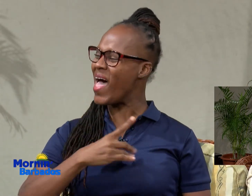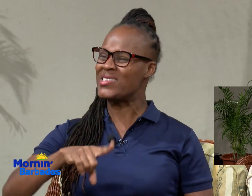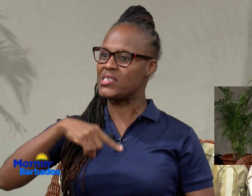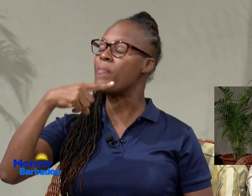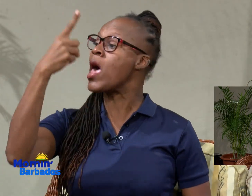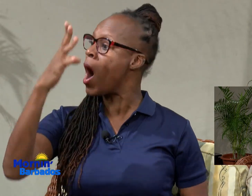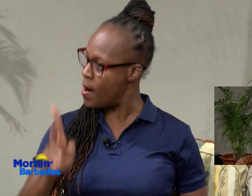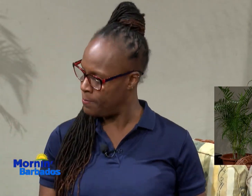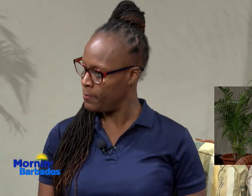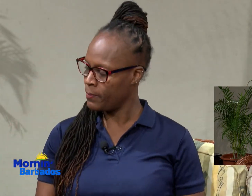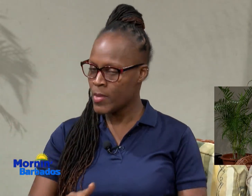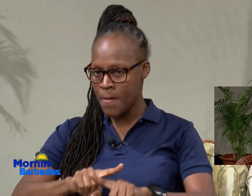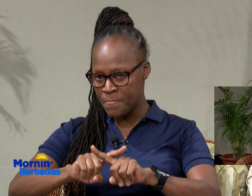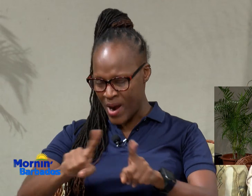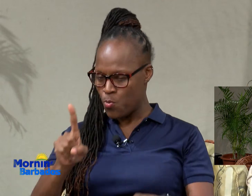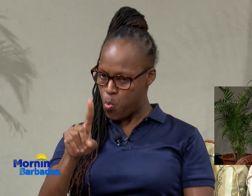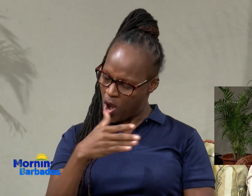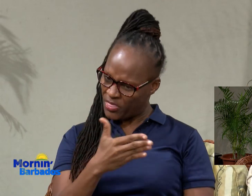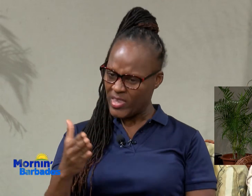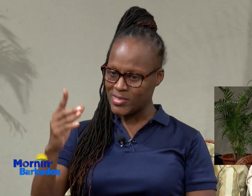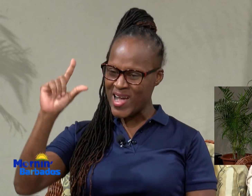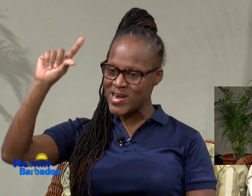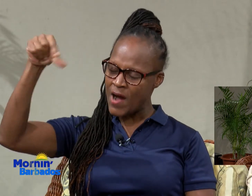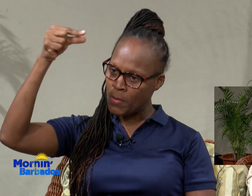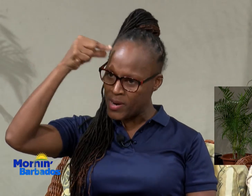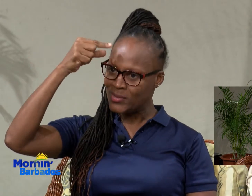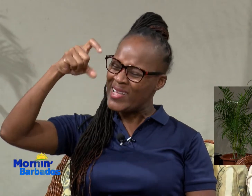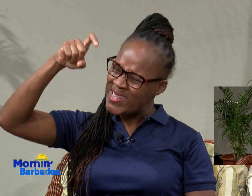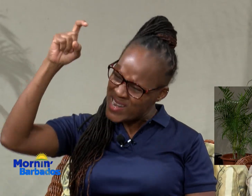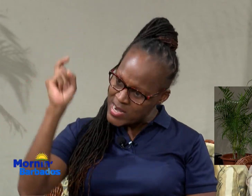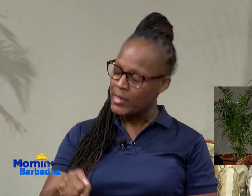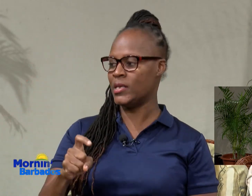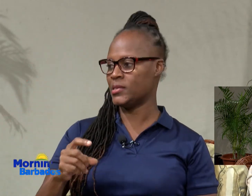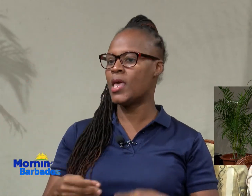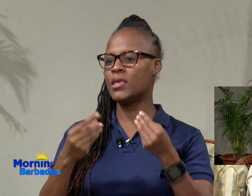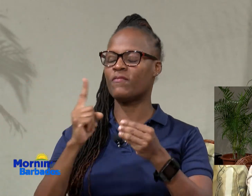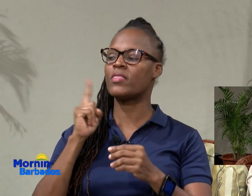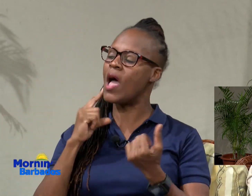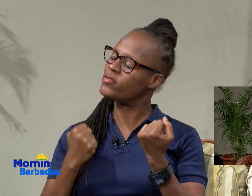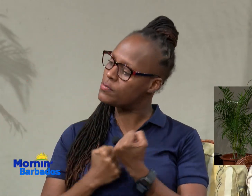I've told the deaf they have to stand up for themselves and speak up.